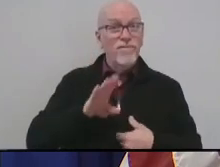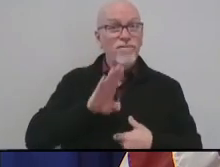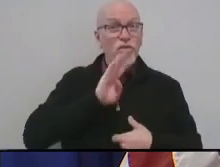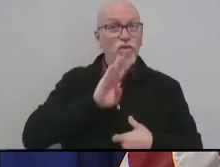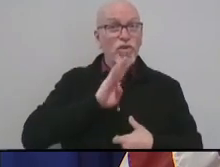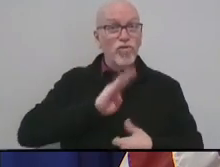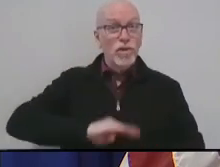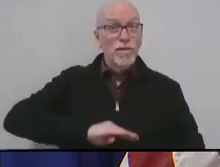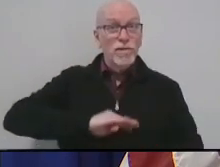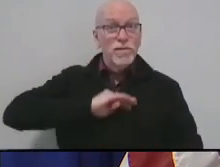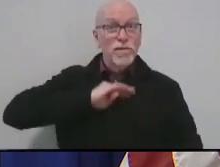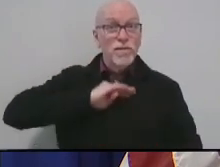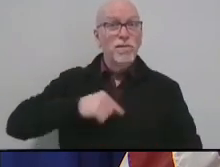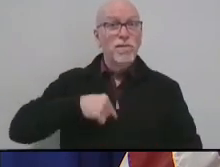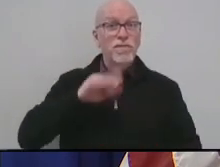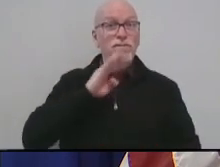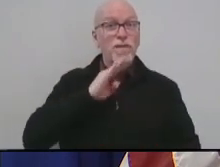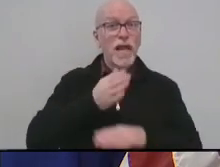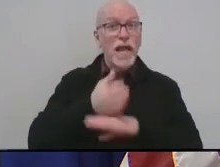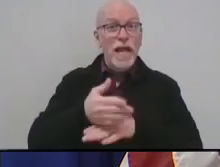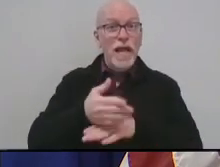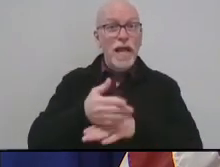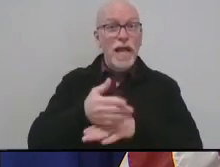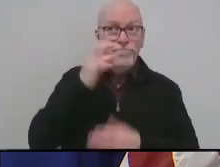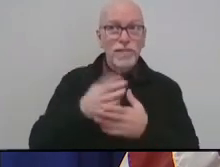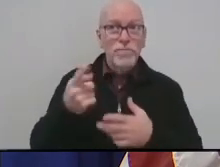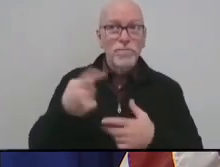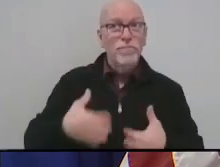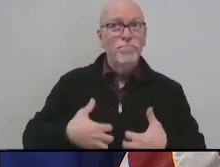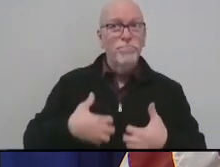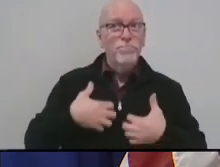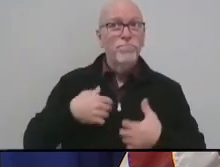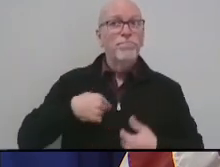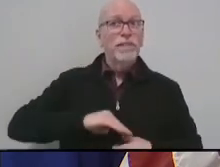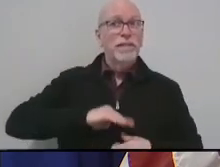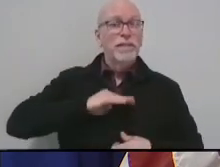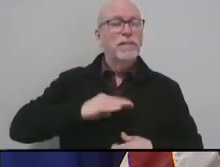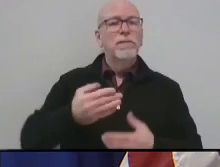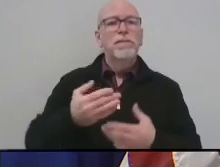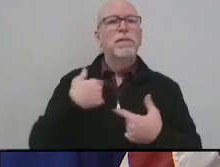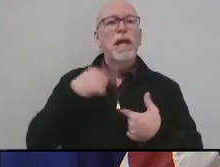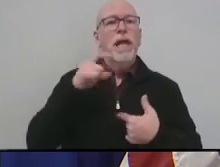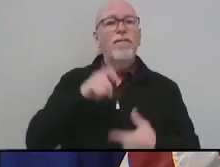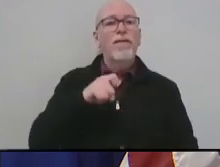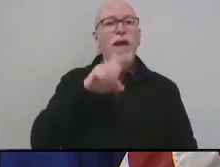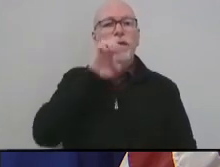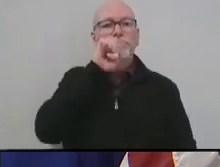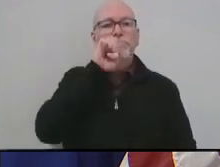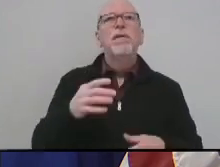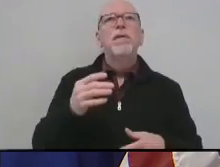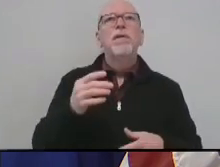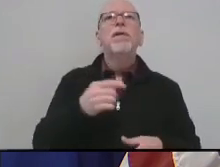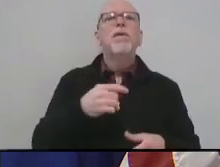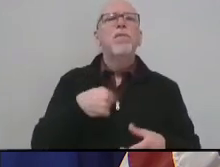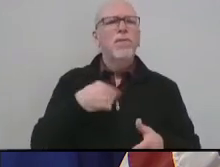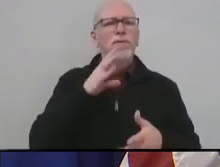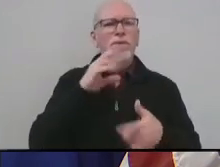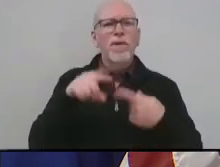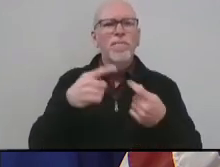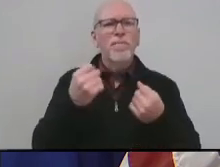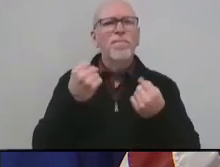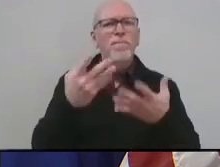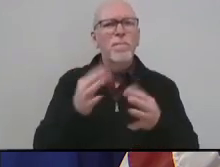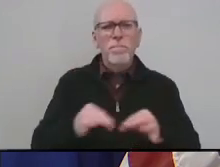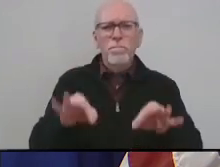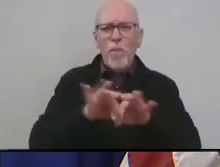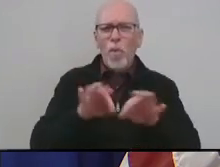after listening to someone before I speak, if I have to bite my lip, then I do. And important topics, all